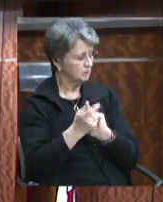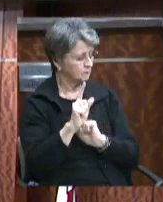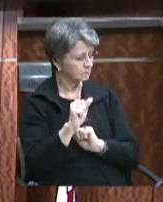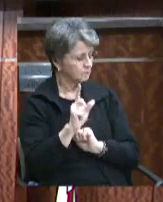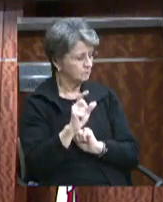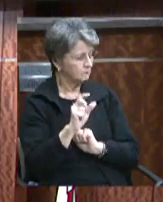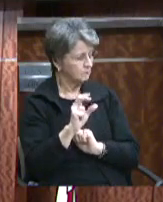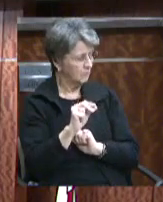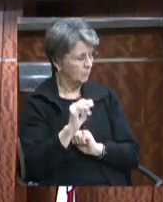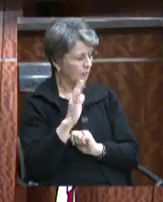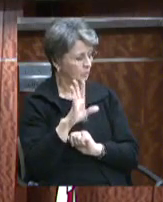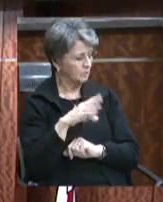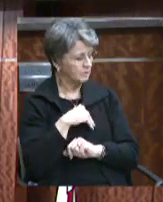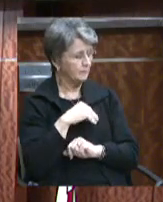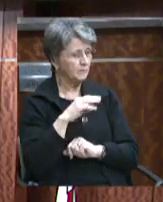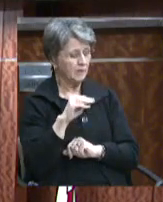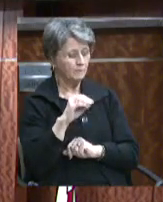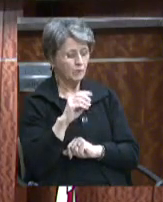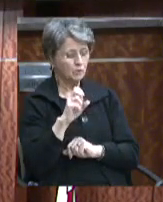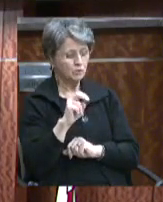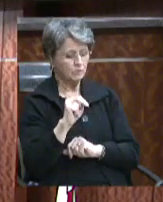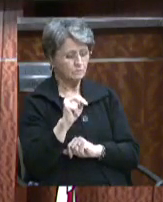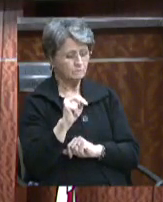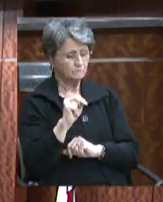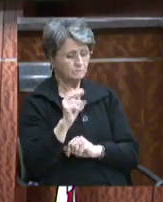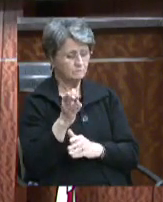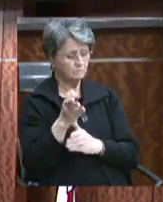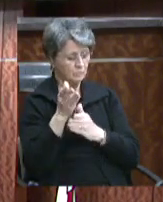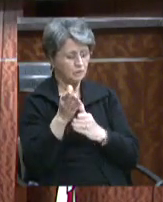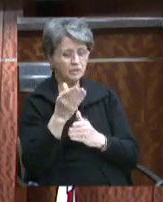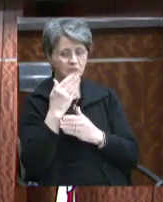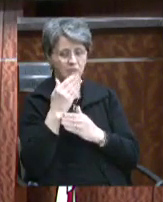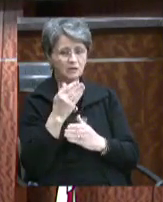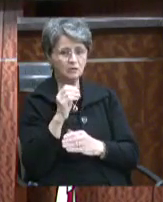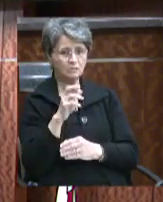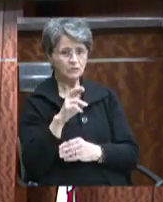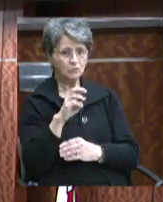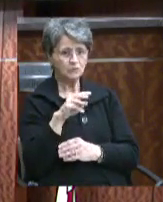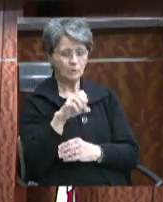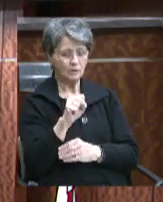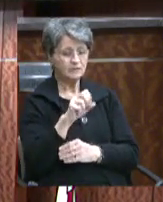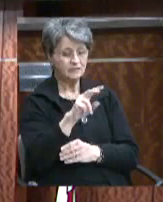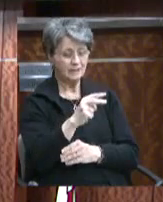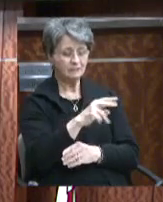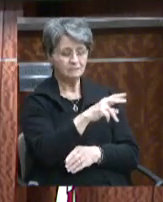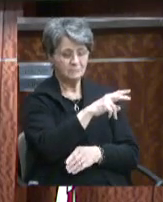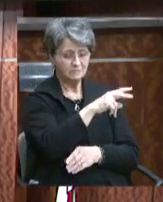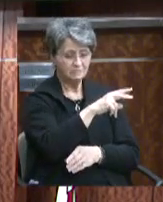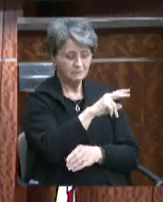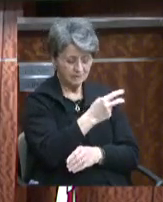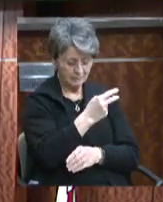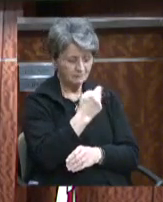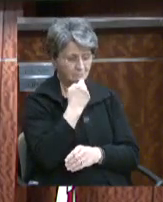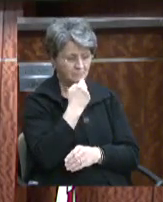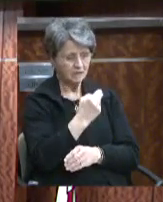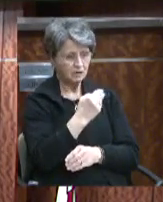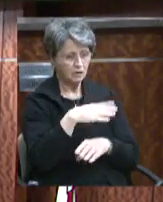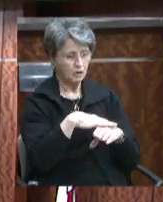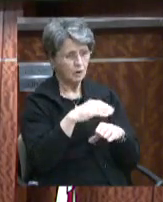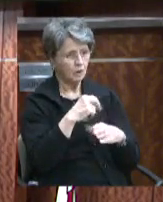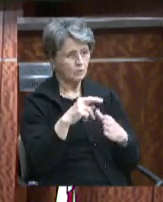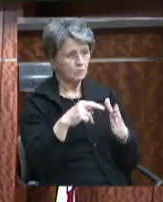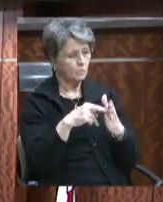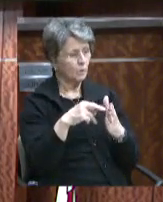motion. So moved, Mr. President. Thank you, Mr. Smalls. Do I have a second? Second. Thank you. Call the roll, Ms.